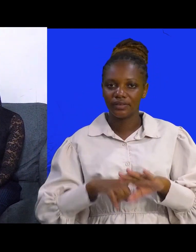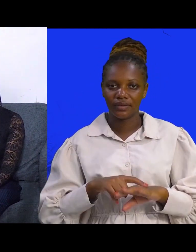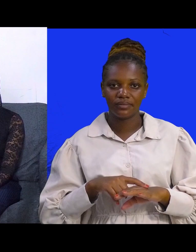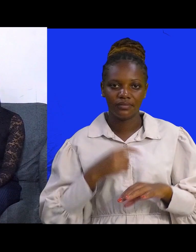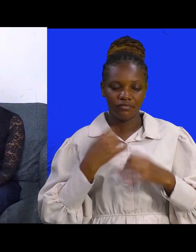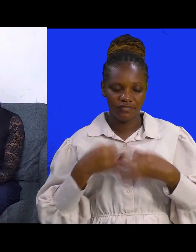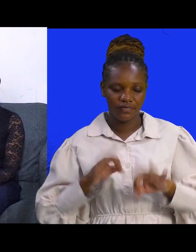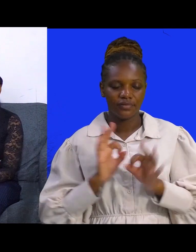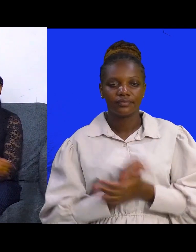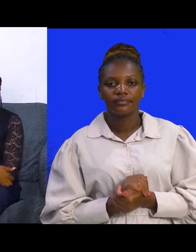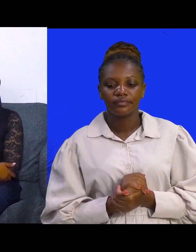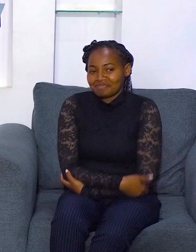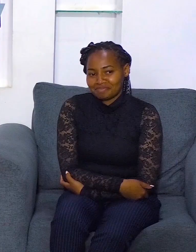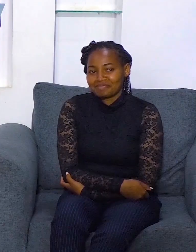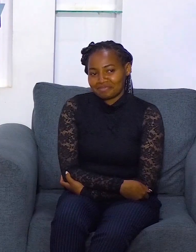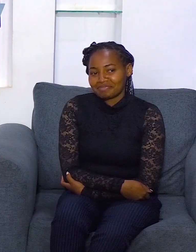happy.